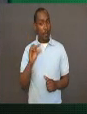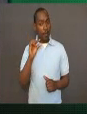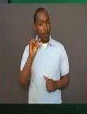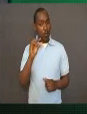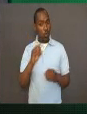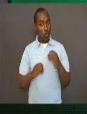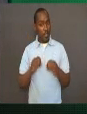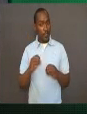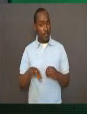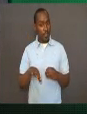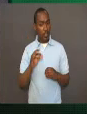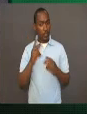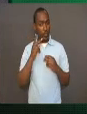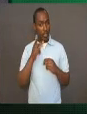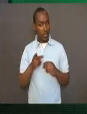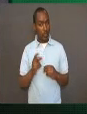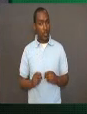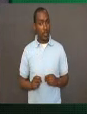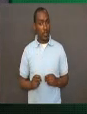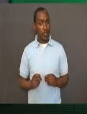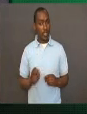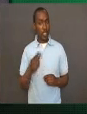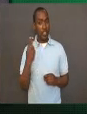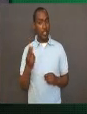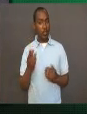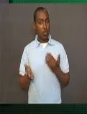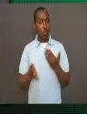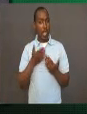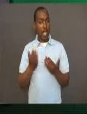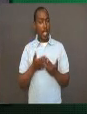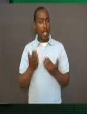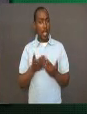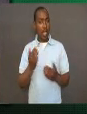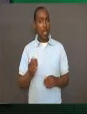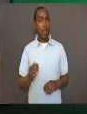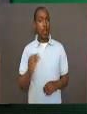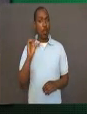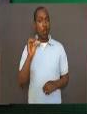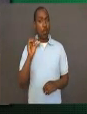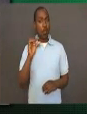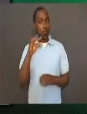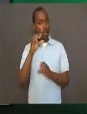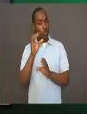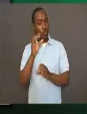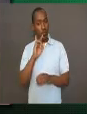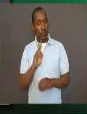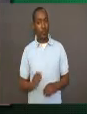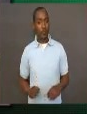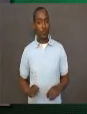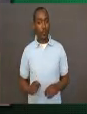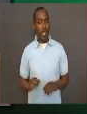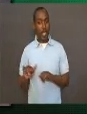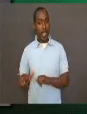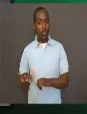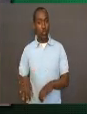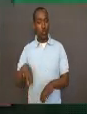of microorganisms using a simple microscope that he invented himself.